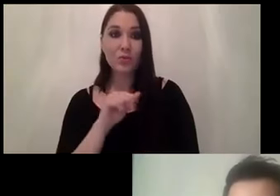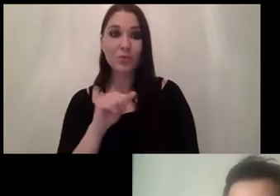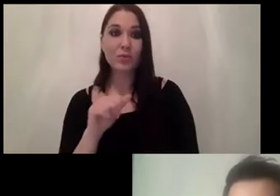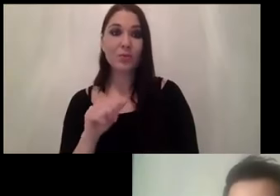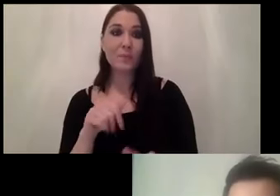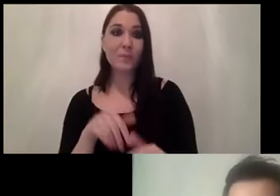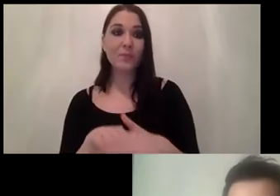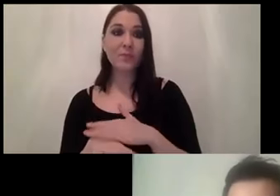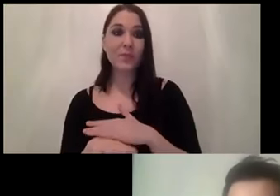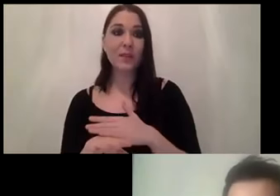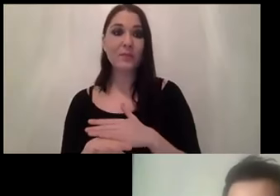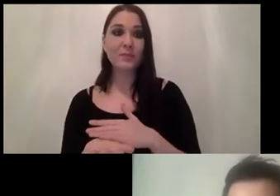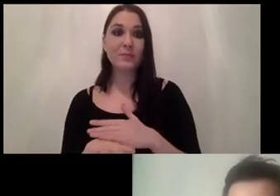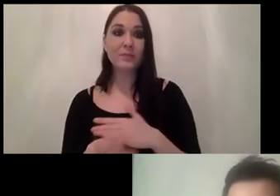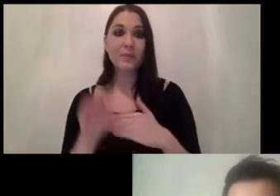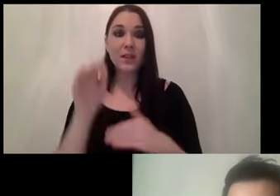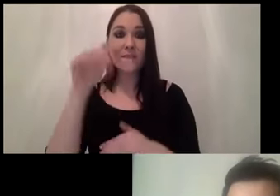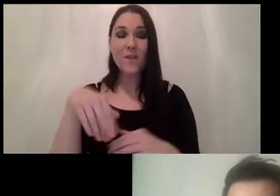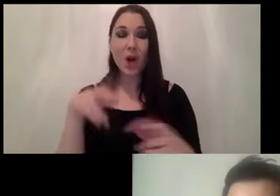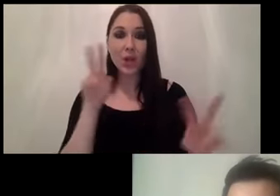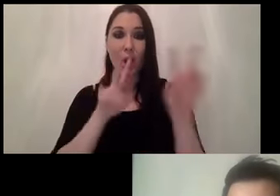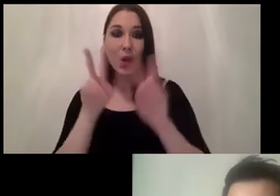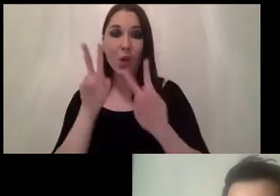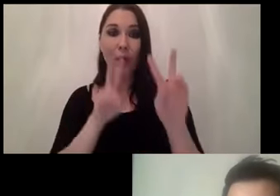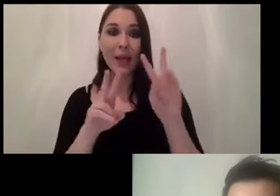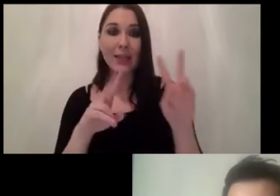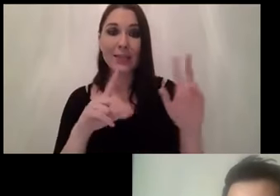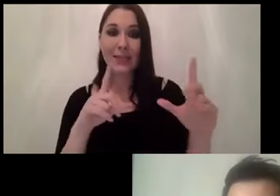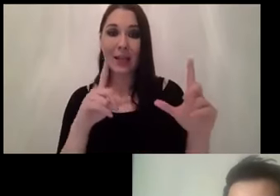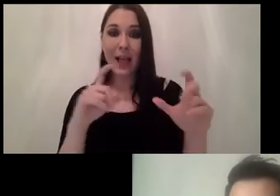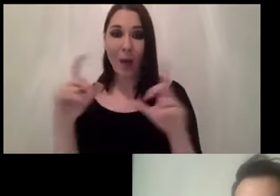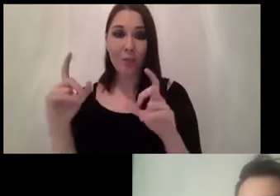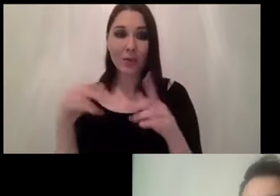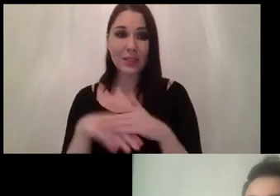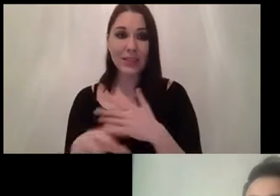as front-looking cameras in automobile.